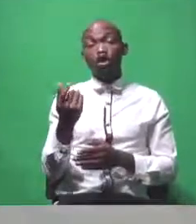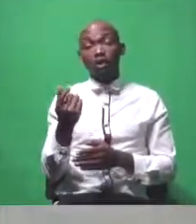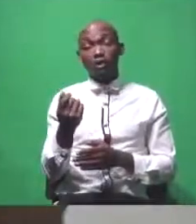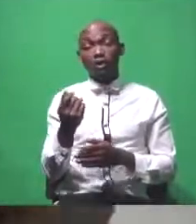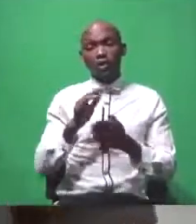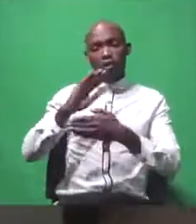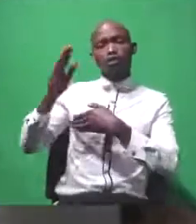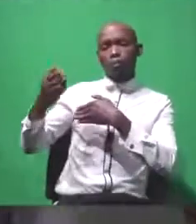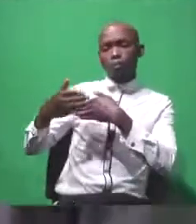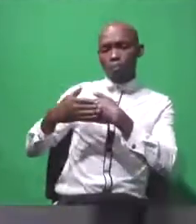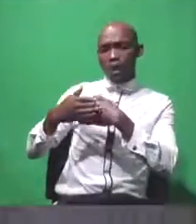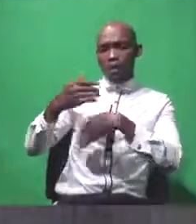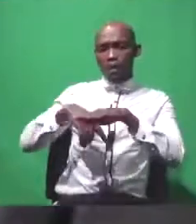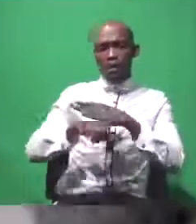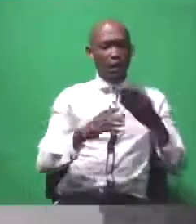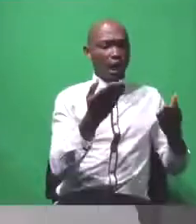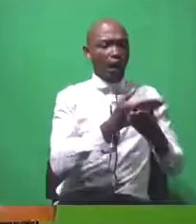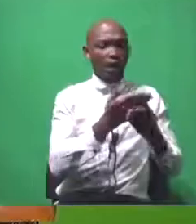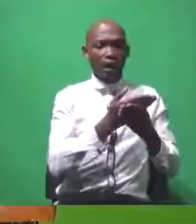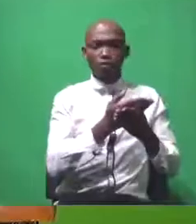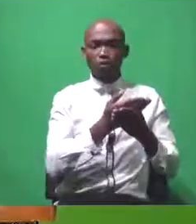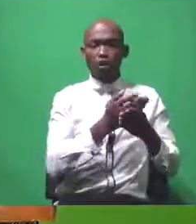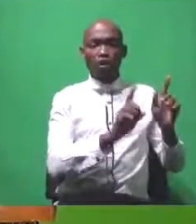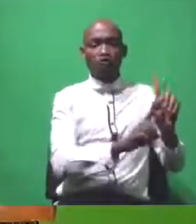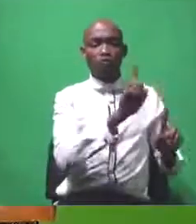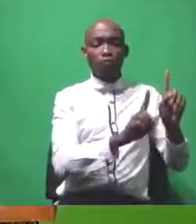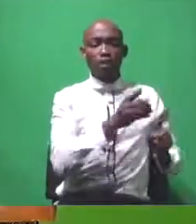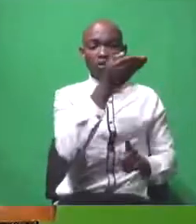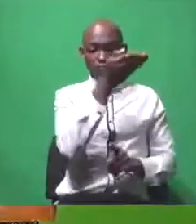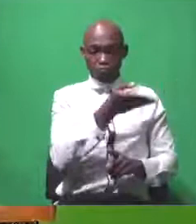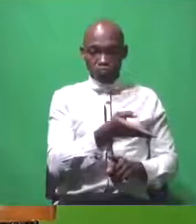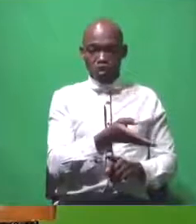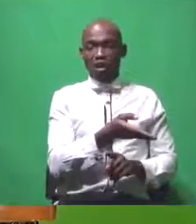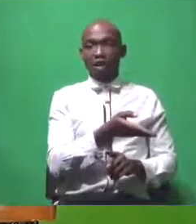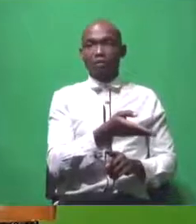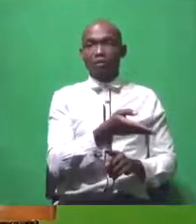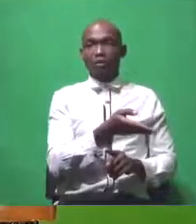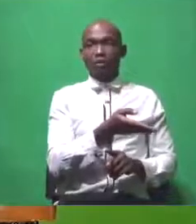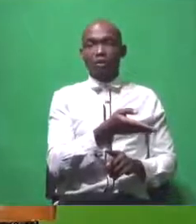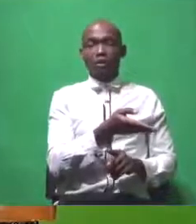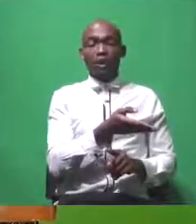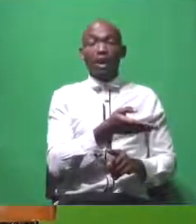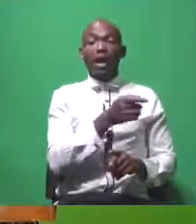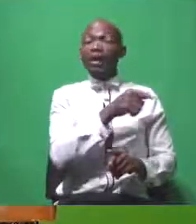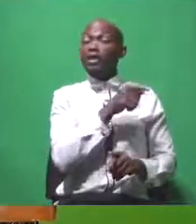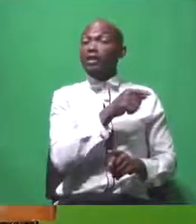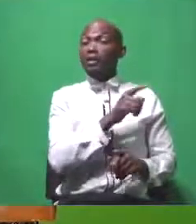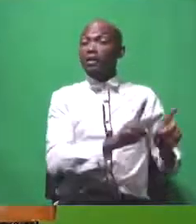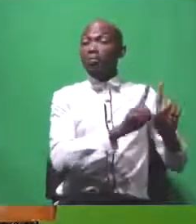Refer to the account of the plant is here, and plan to